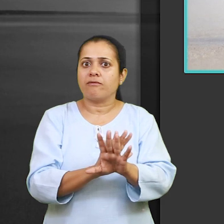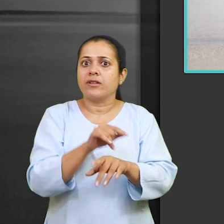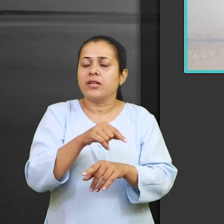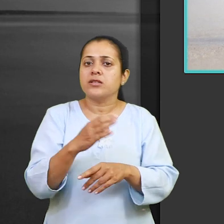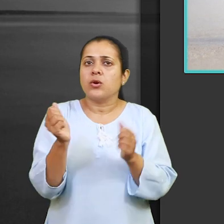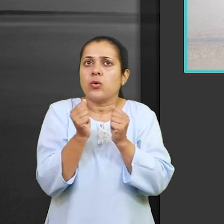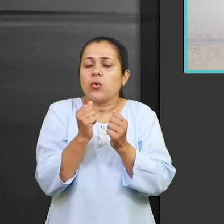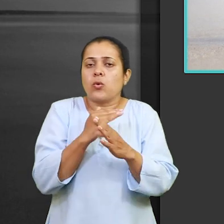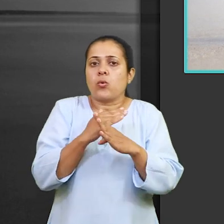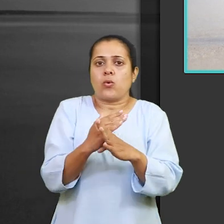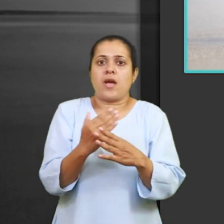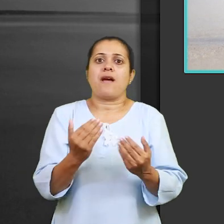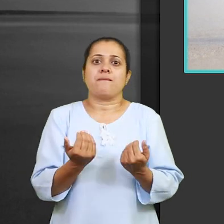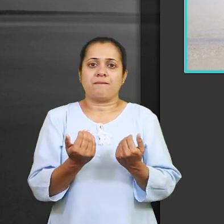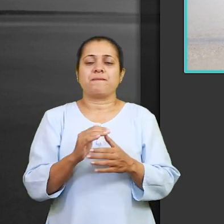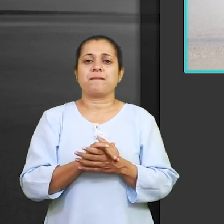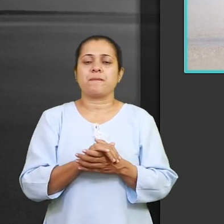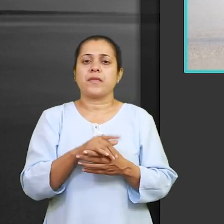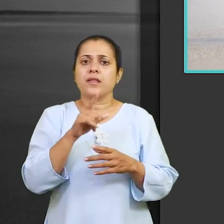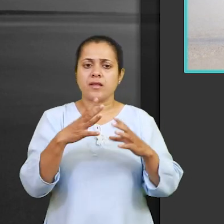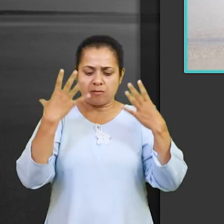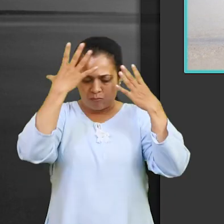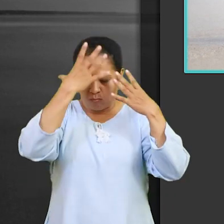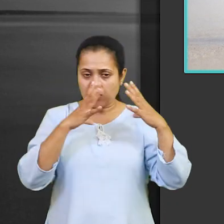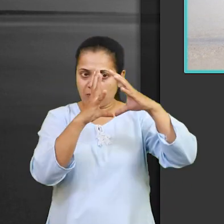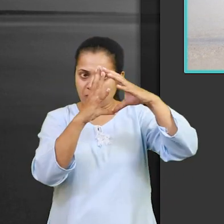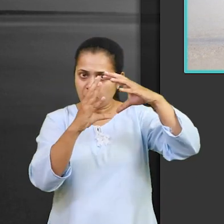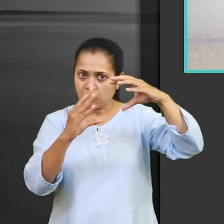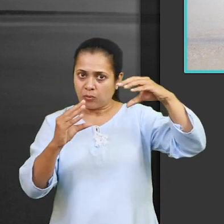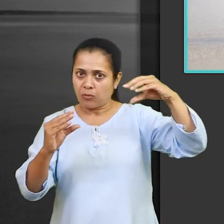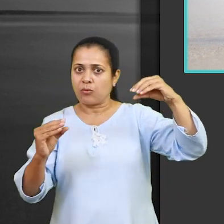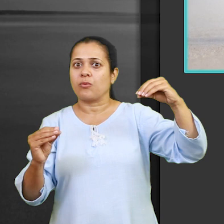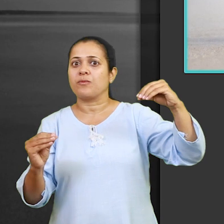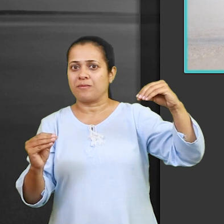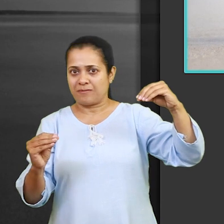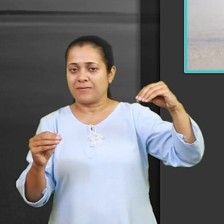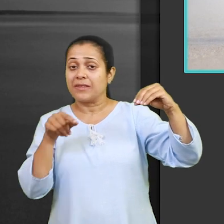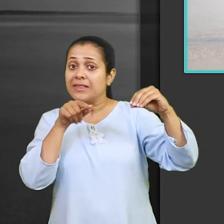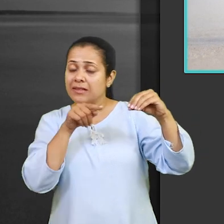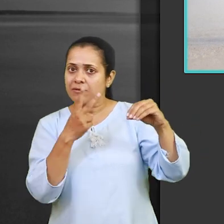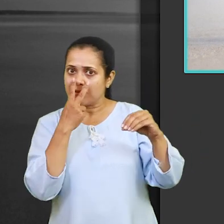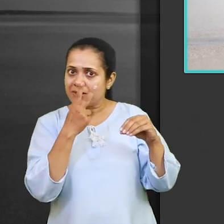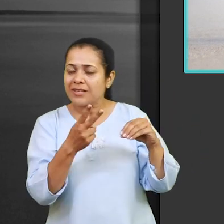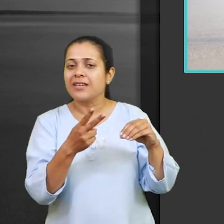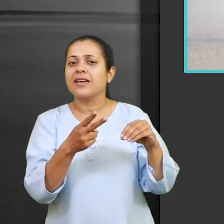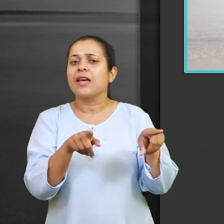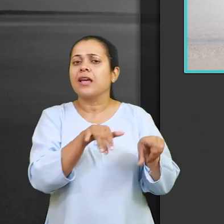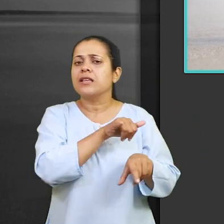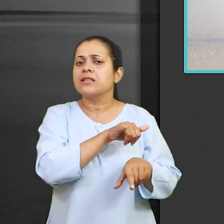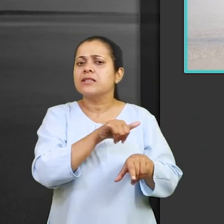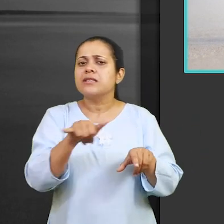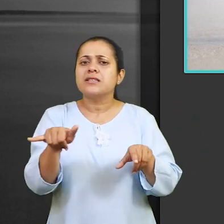cold. Penguins have a streamlined body. What it means is, if you notice, they